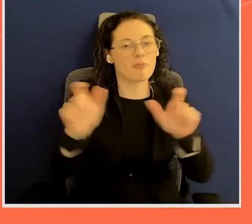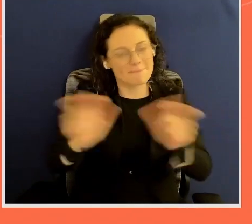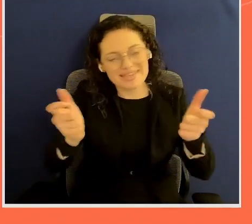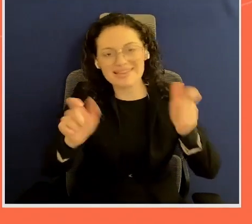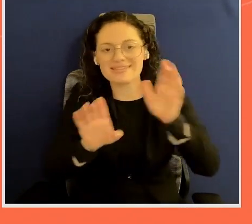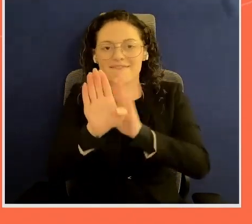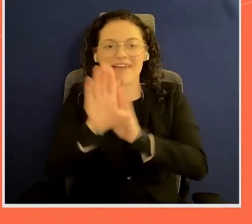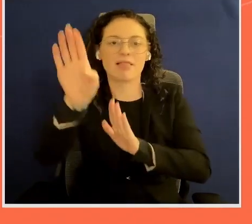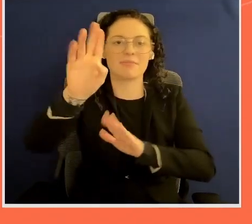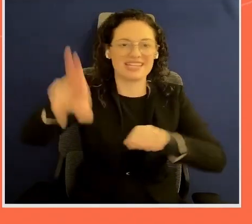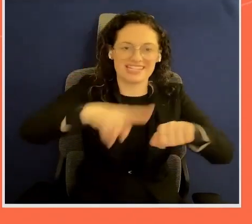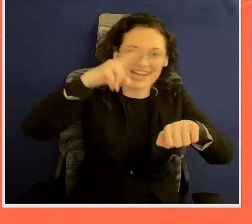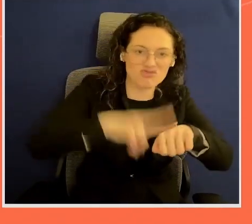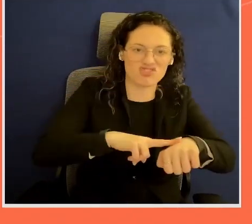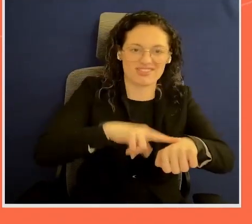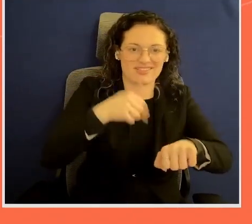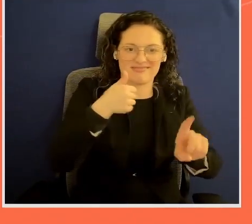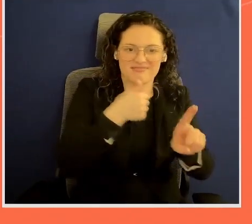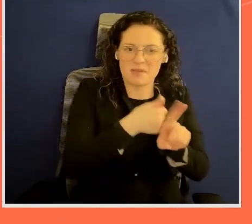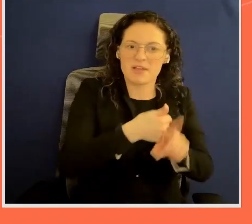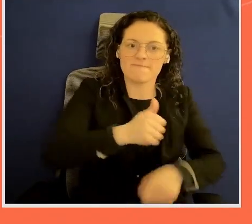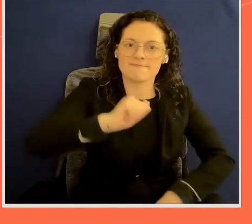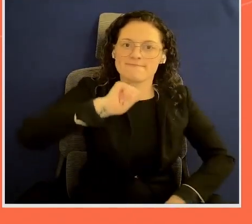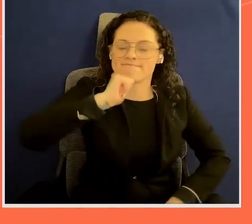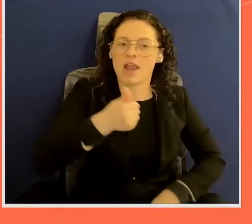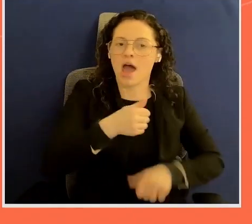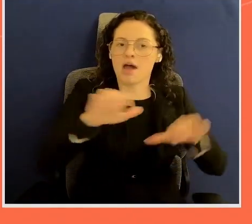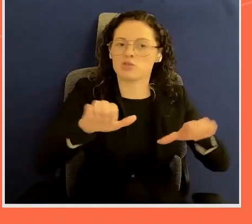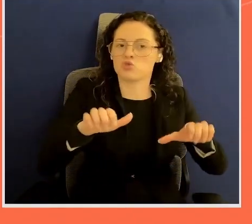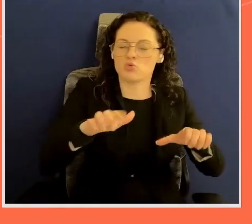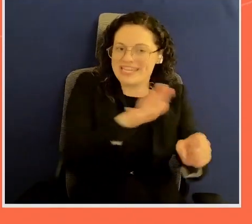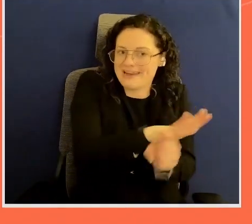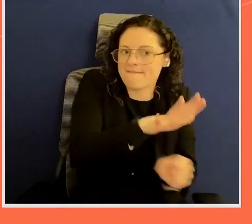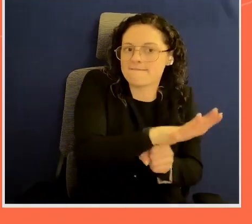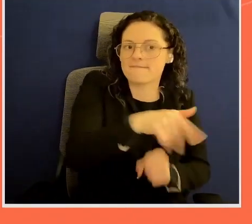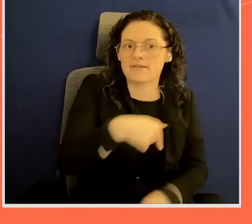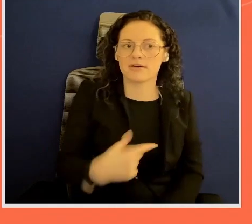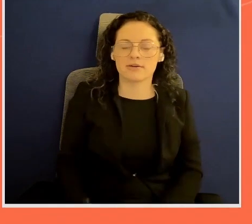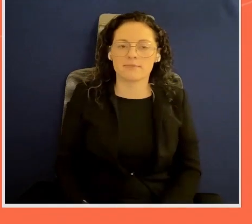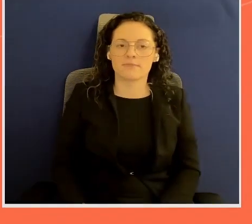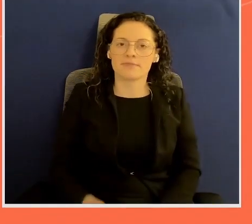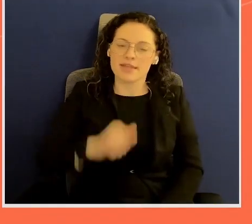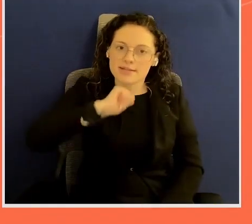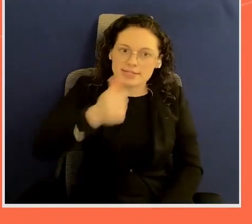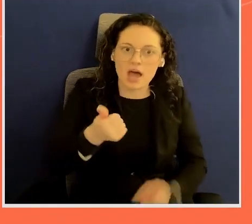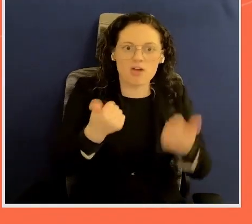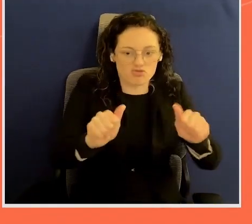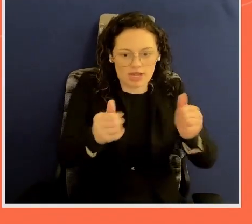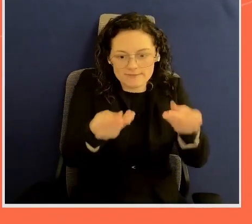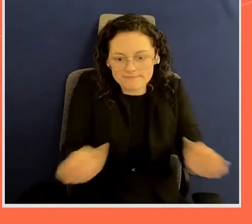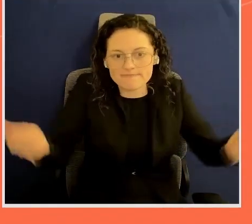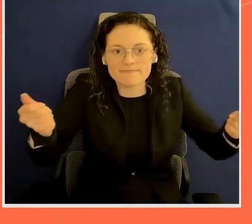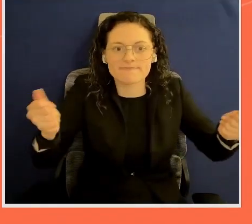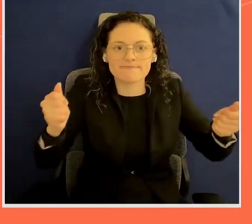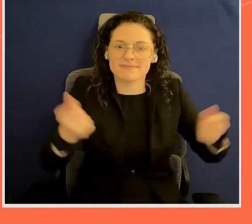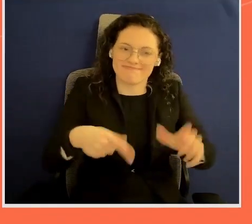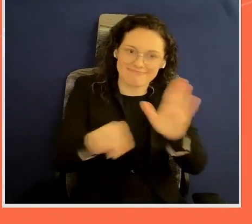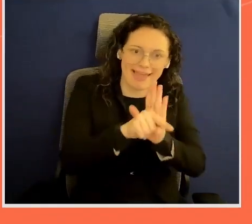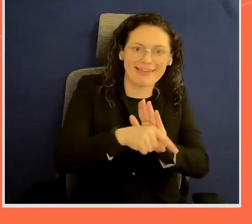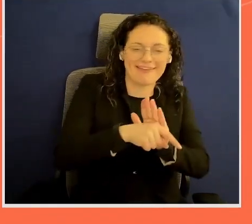that they knew. Finally, they fled out of fear, except for a mother and her 2